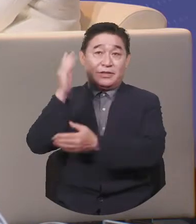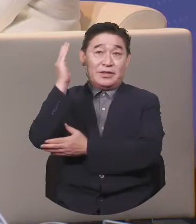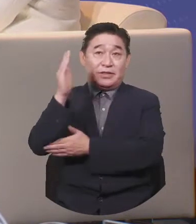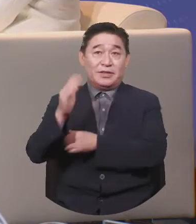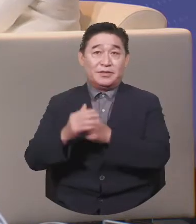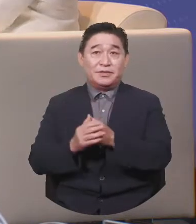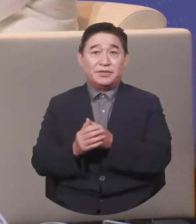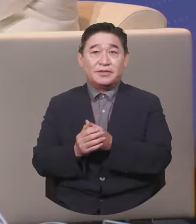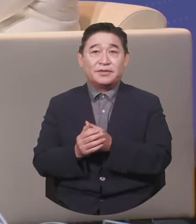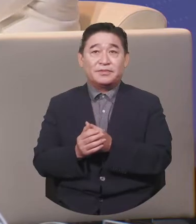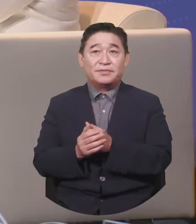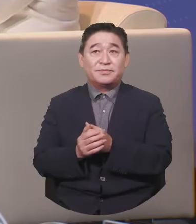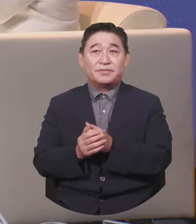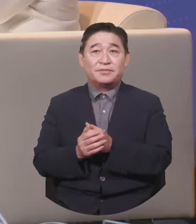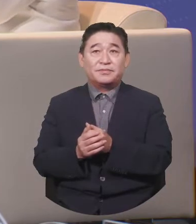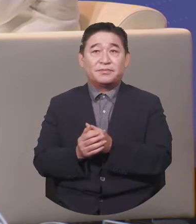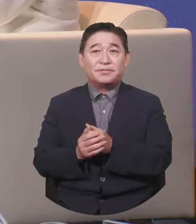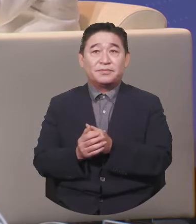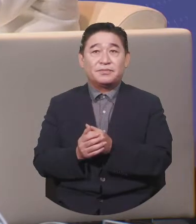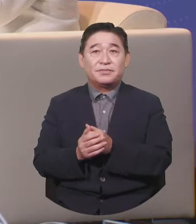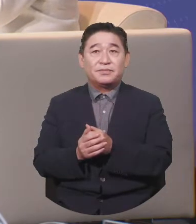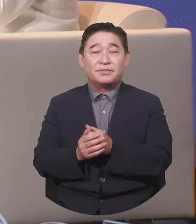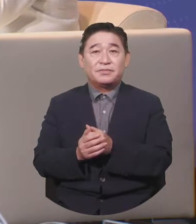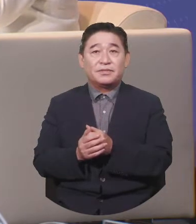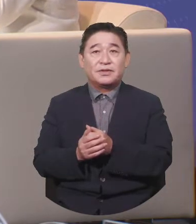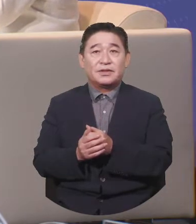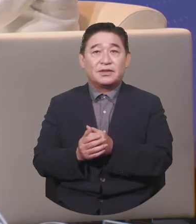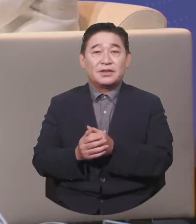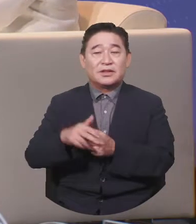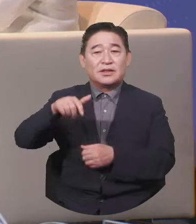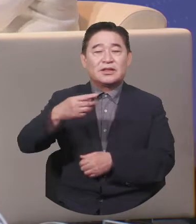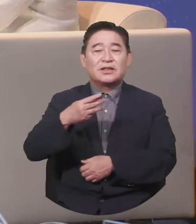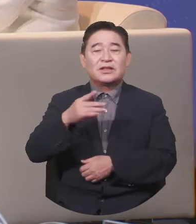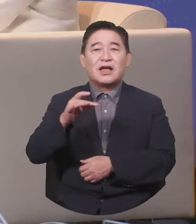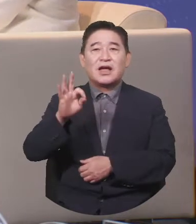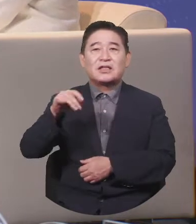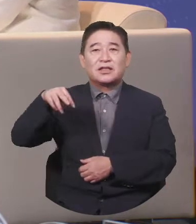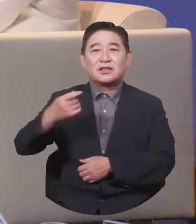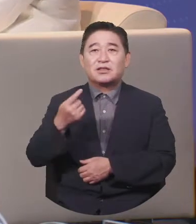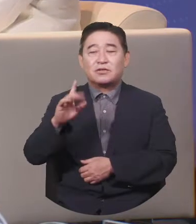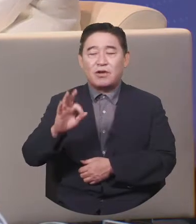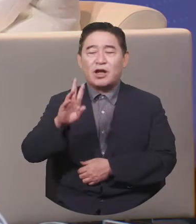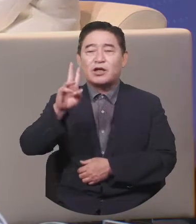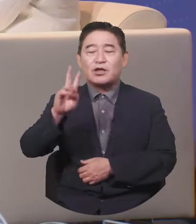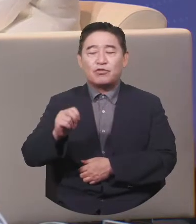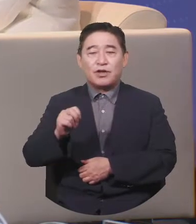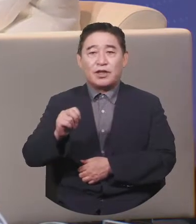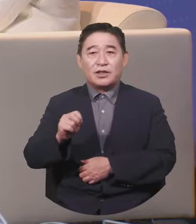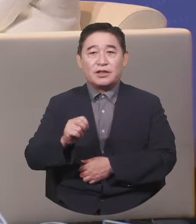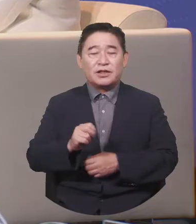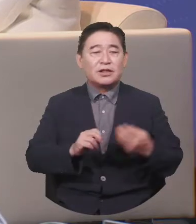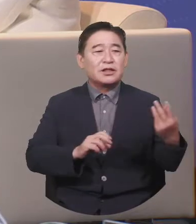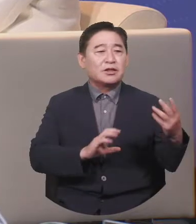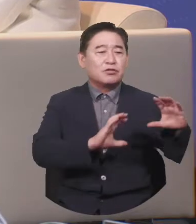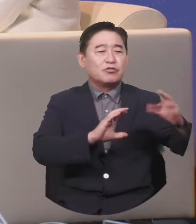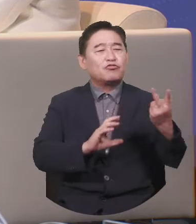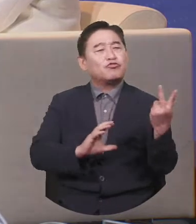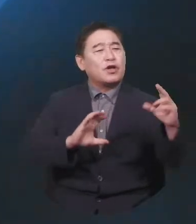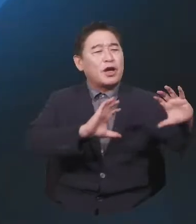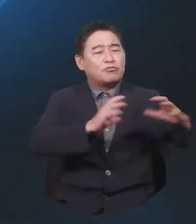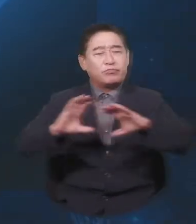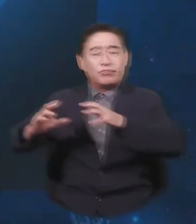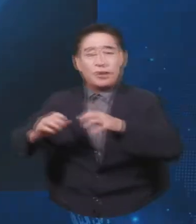Dr. Xiaojun Grace Wang. She is now the Deputy Director of the UN Office for South-South